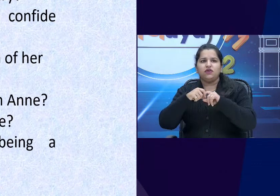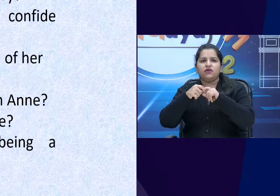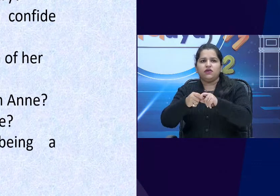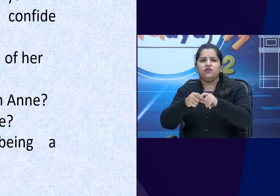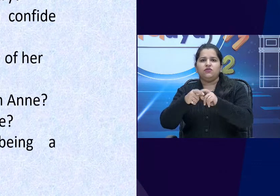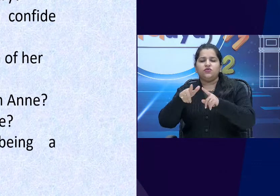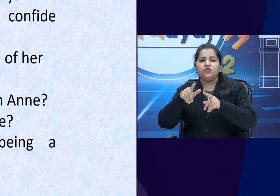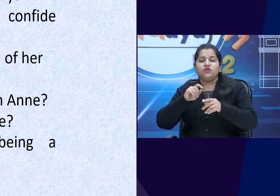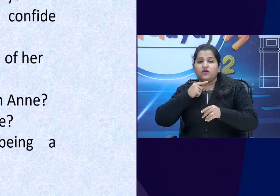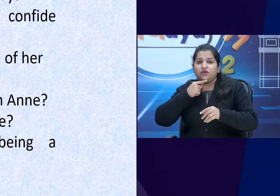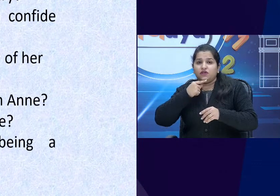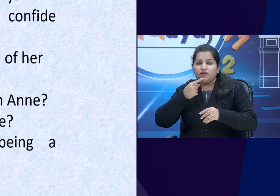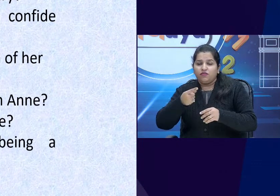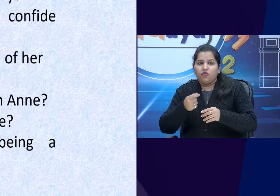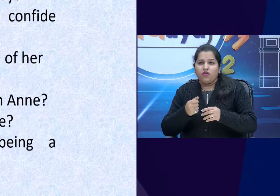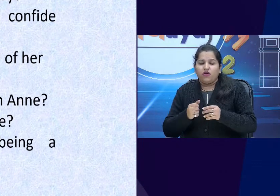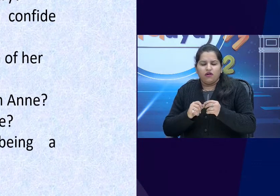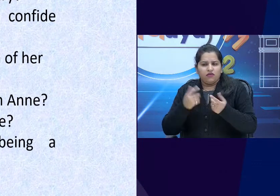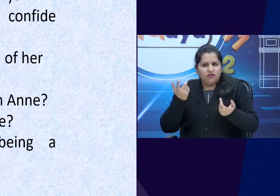justify